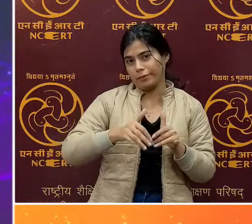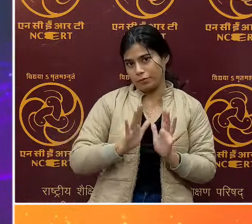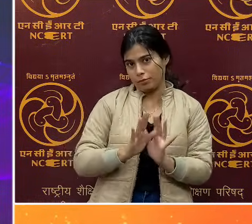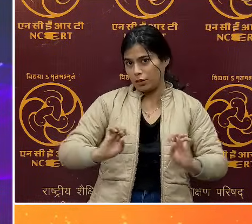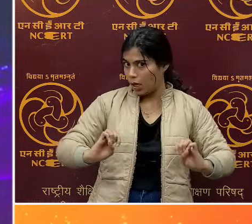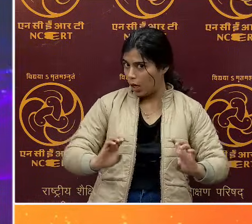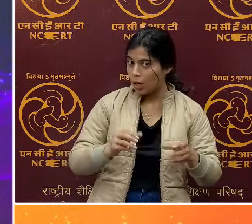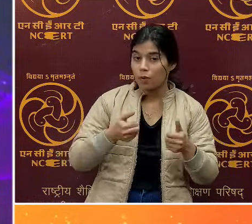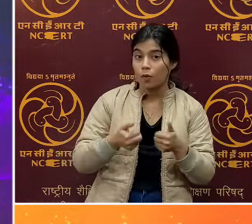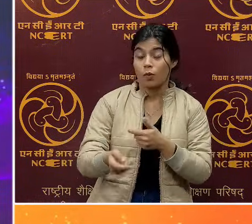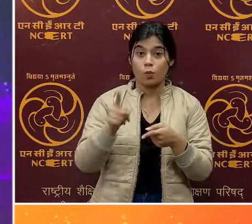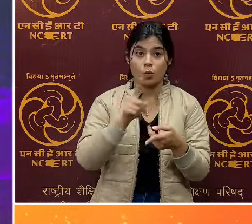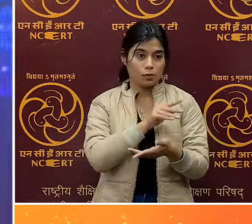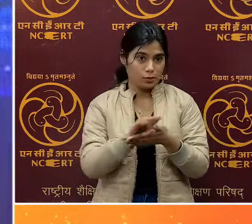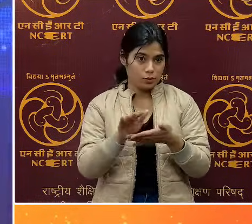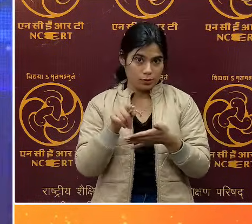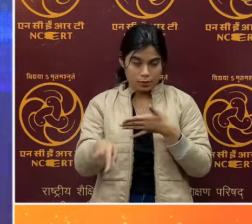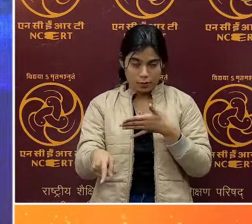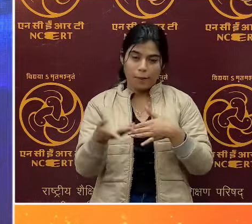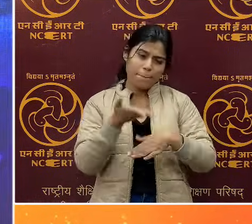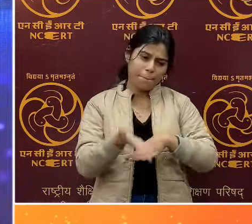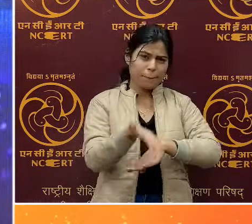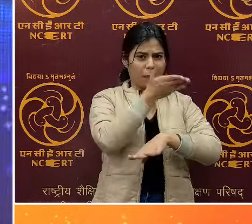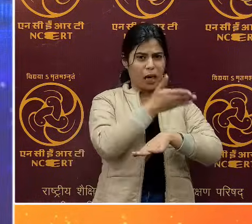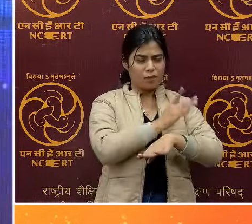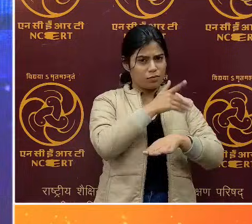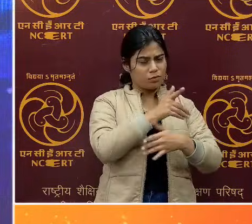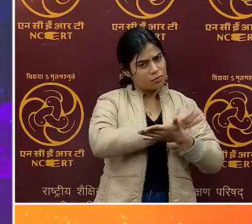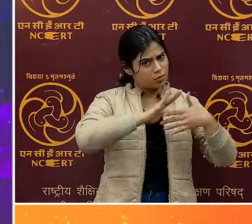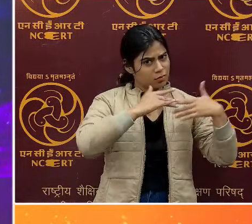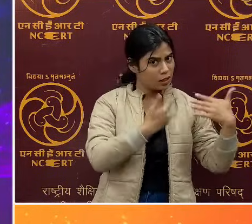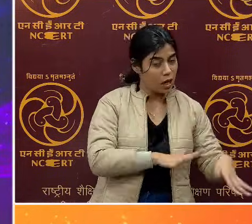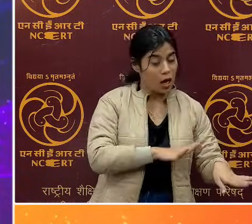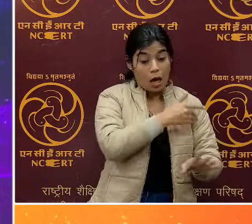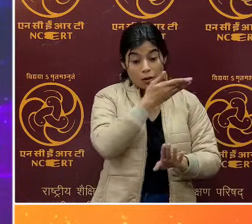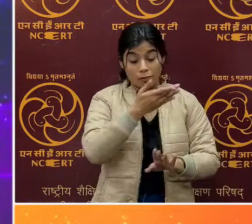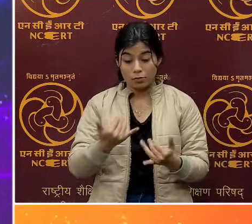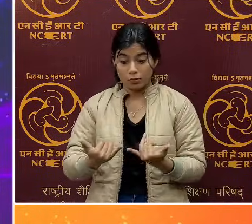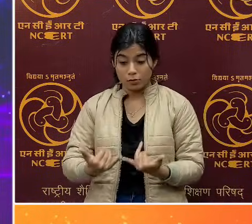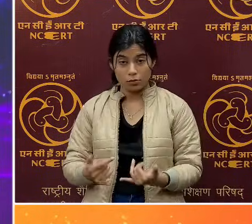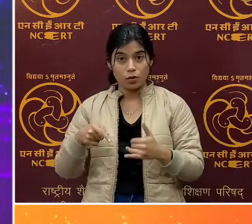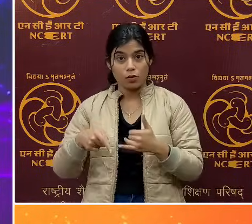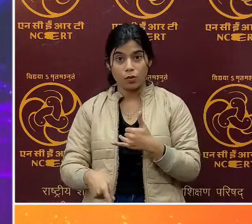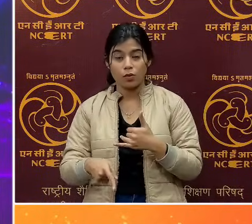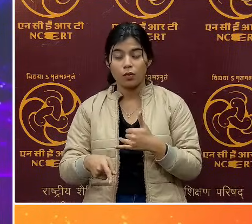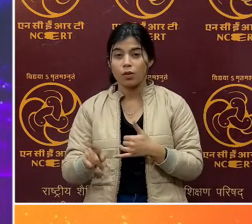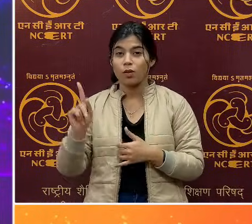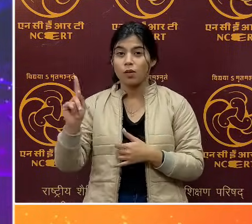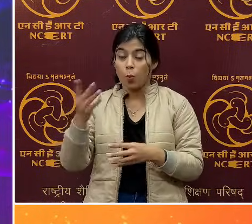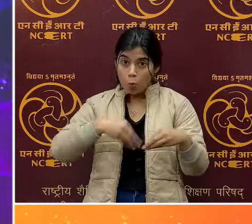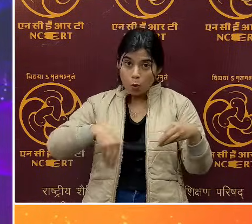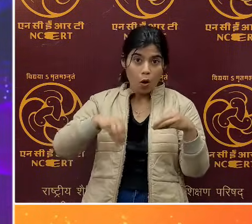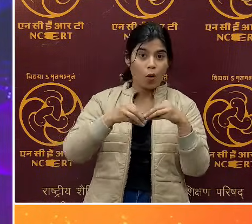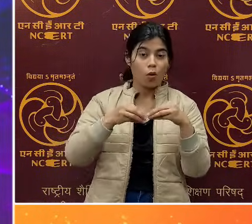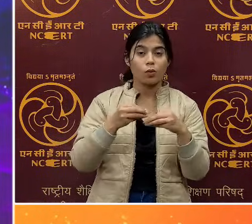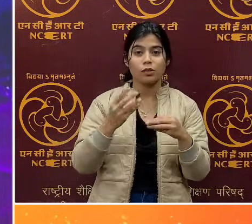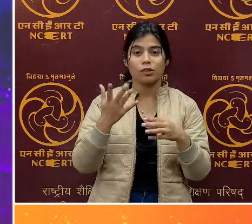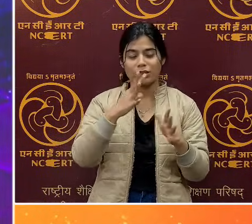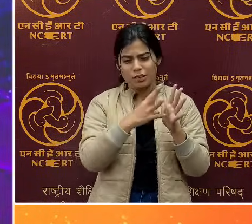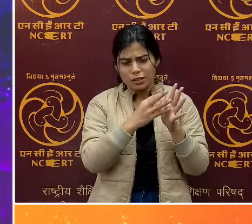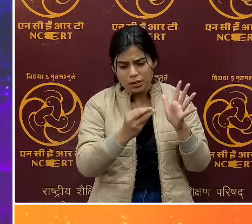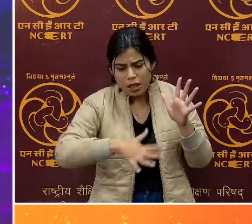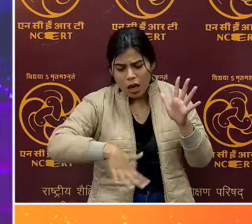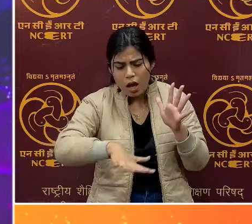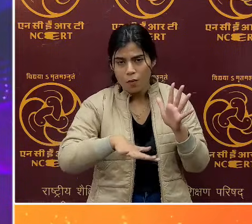that's what we have completed in the previous Okay. session. So, ma'am, I think we got to know more about the shadows part. So, shall we